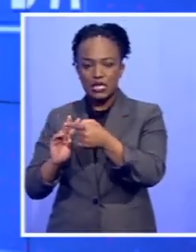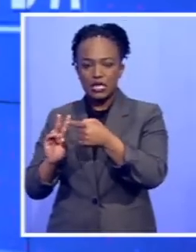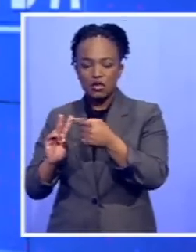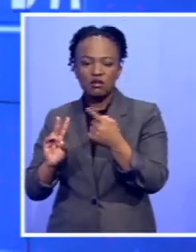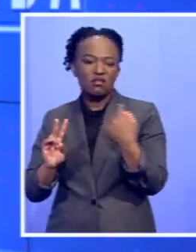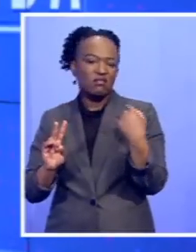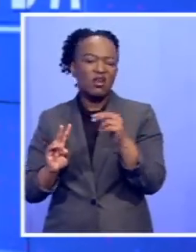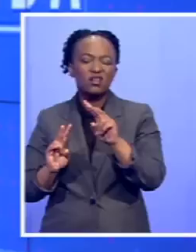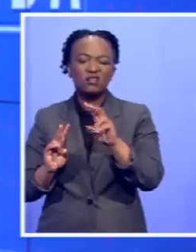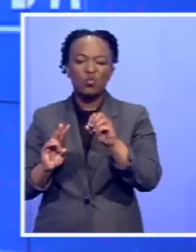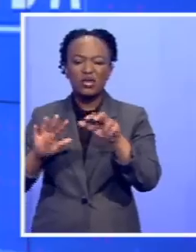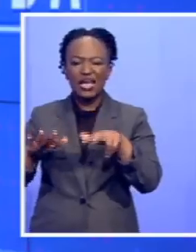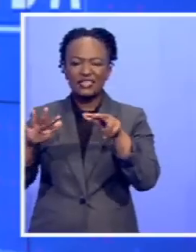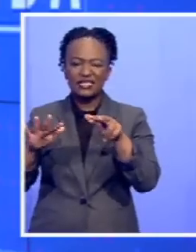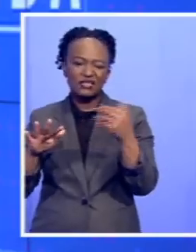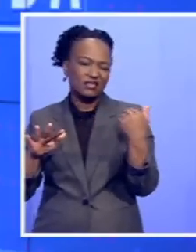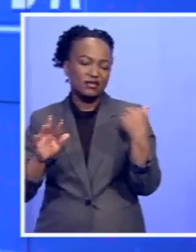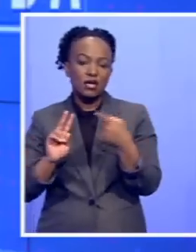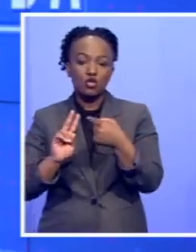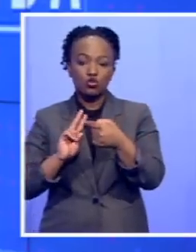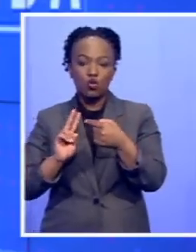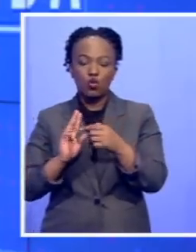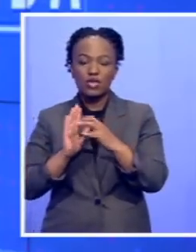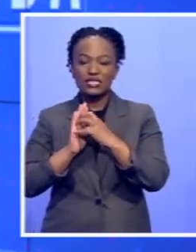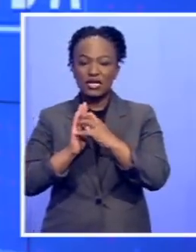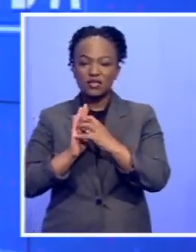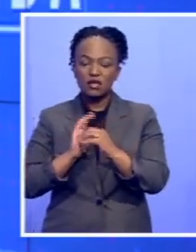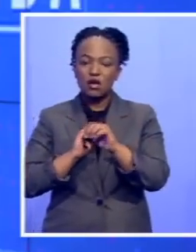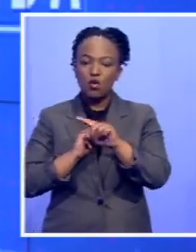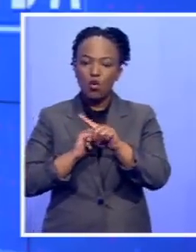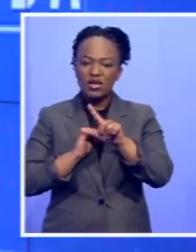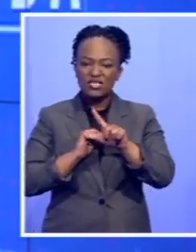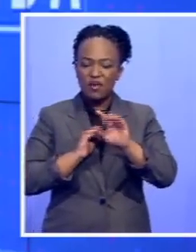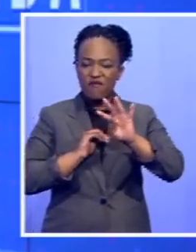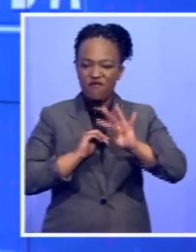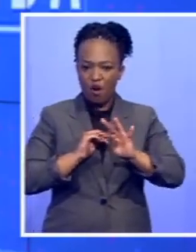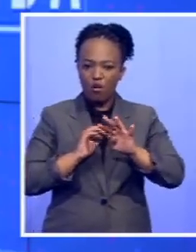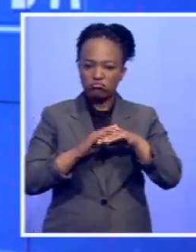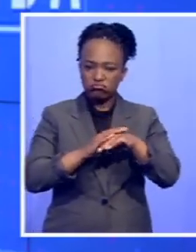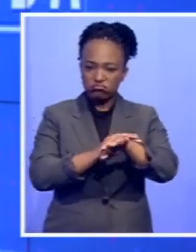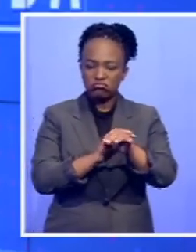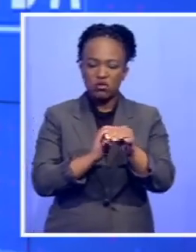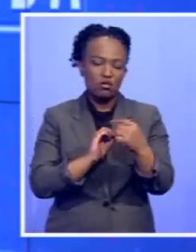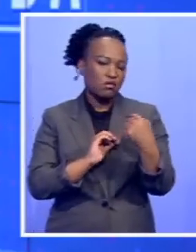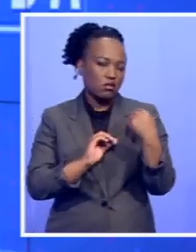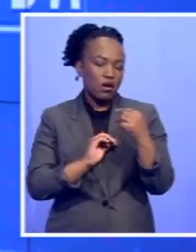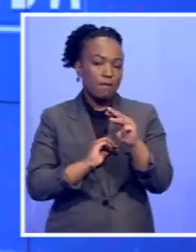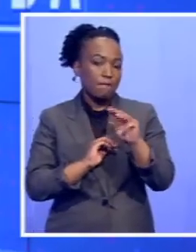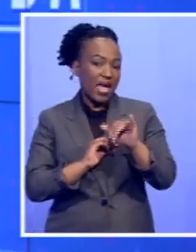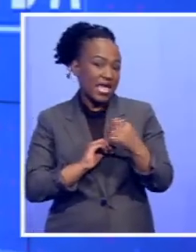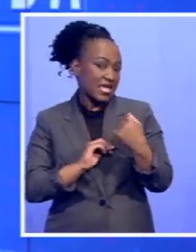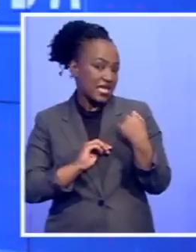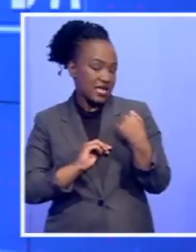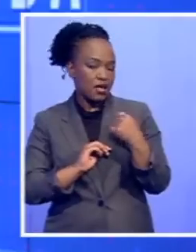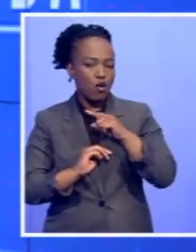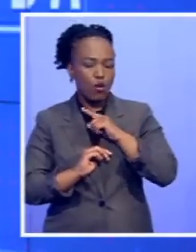to 2018. The pair brought a Section 174 discharge application before the lower court in May. They're facing common assault